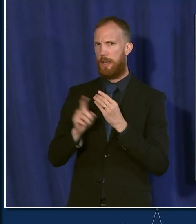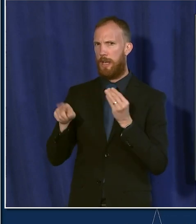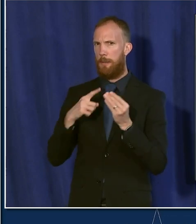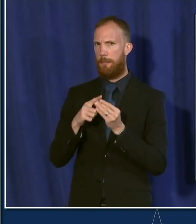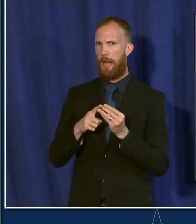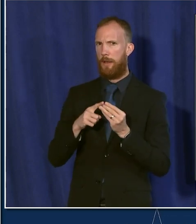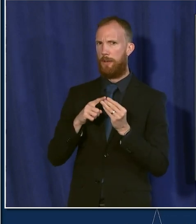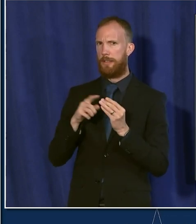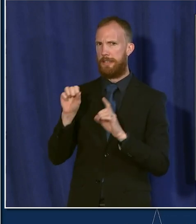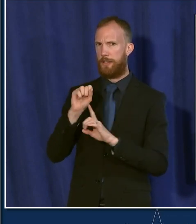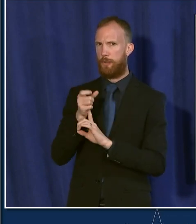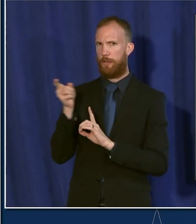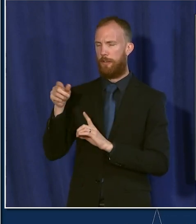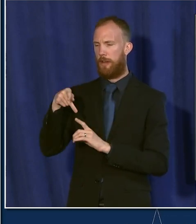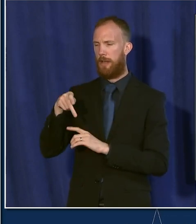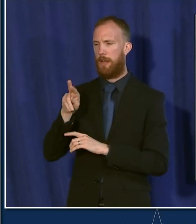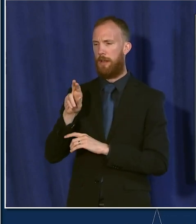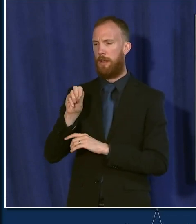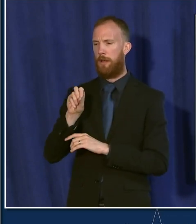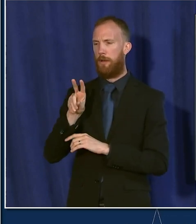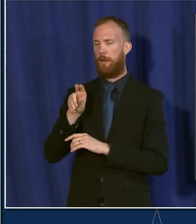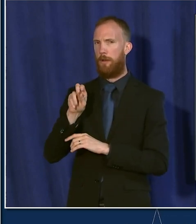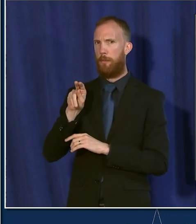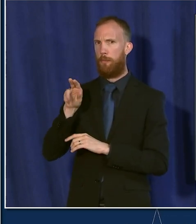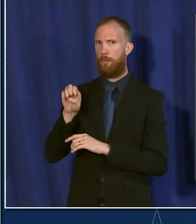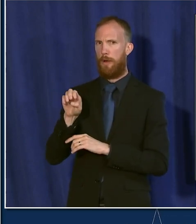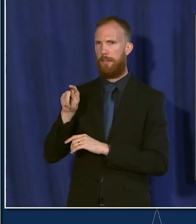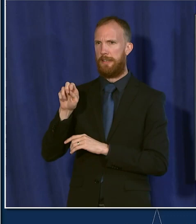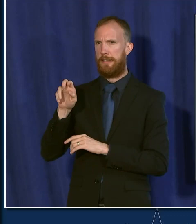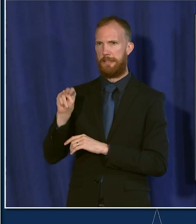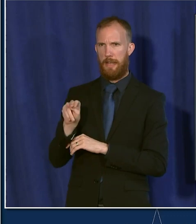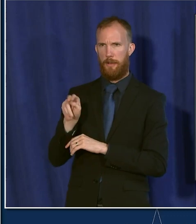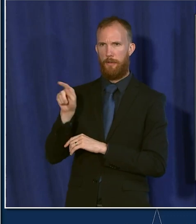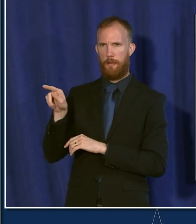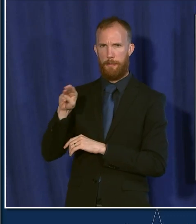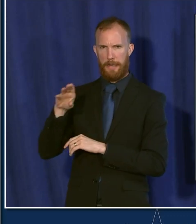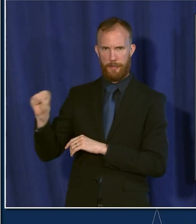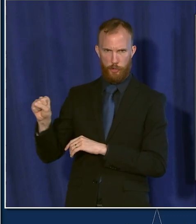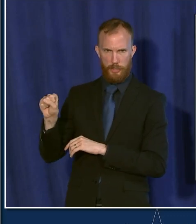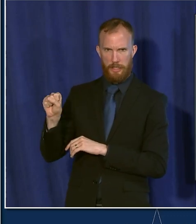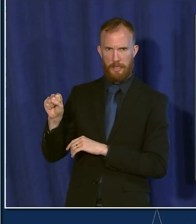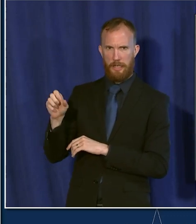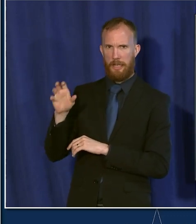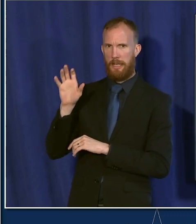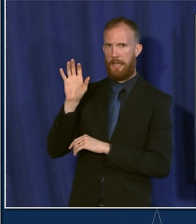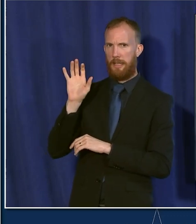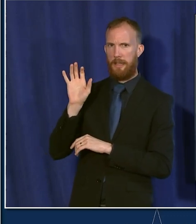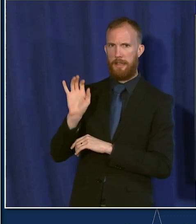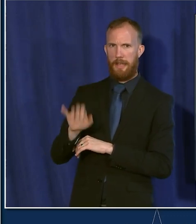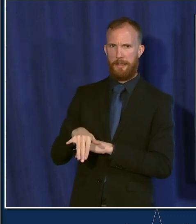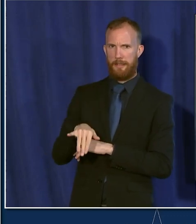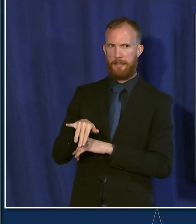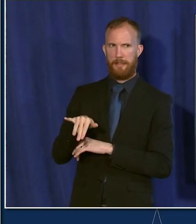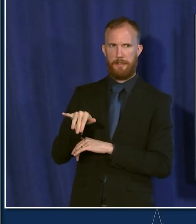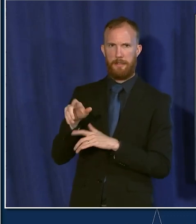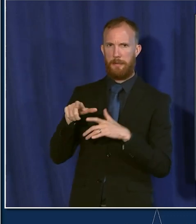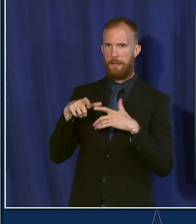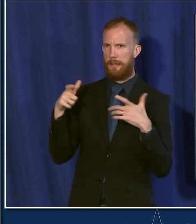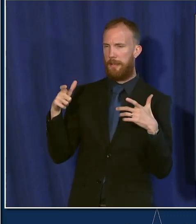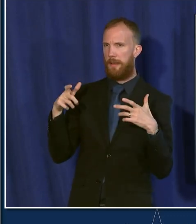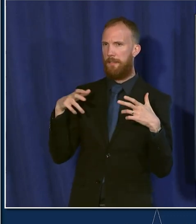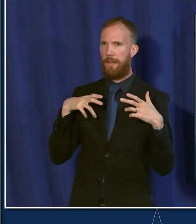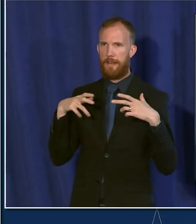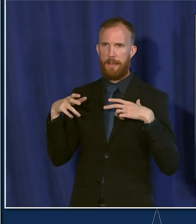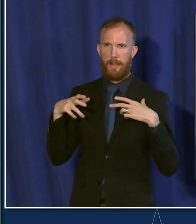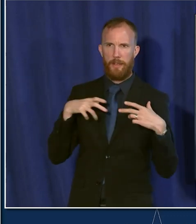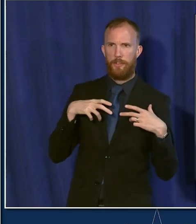Provincetown, Massachusetts a couple of weeks ago, though, because it does strike me as something similar to here. I mean, that's a gay vacation resort town, and that was on the 4th of July. A lot of people